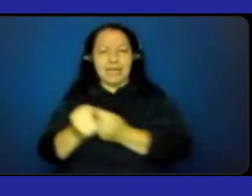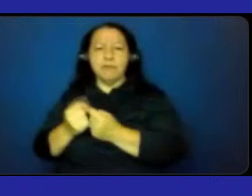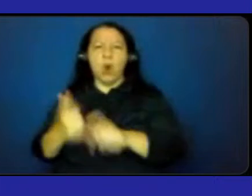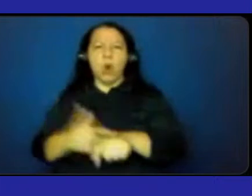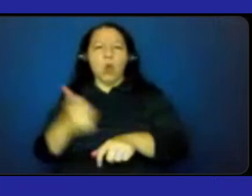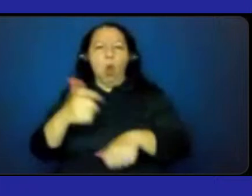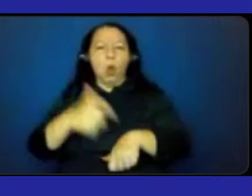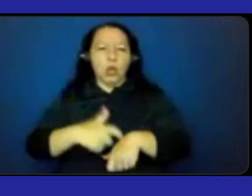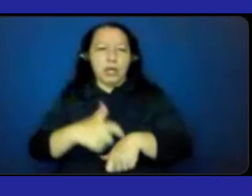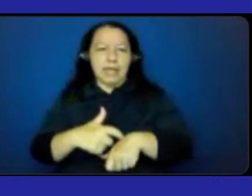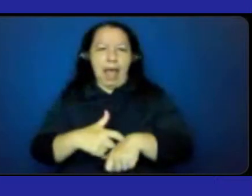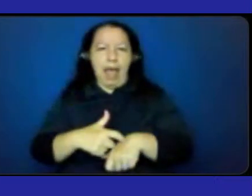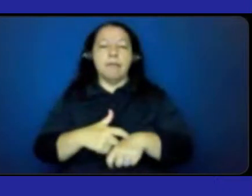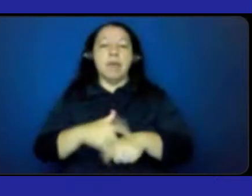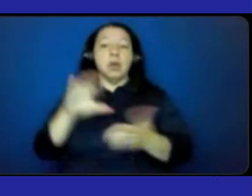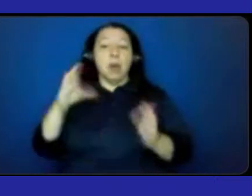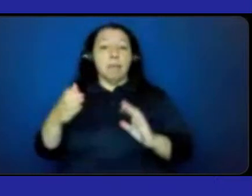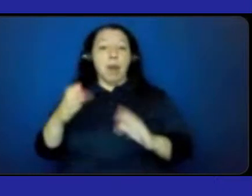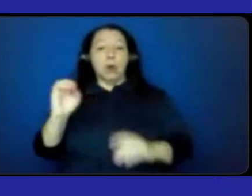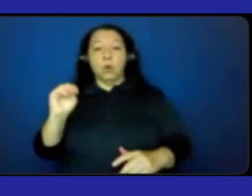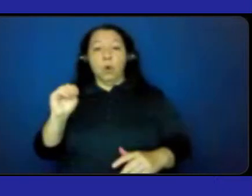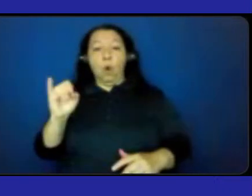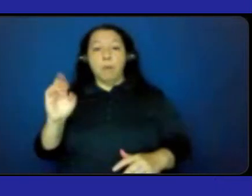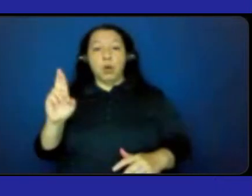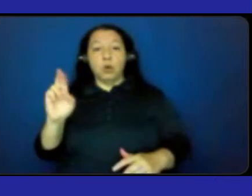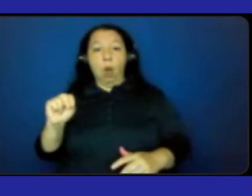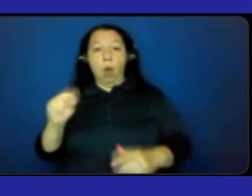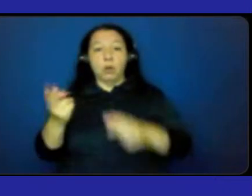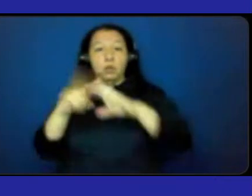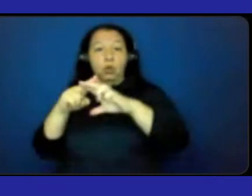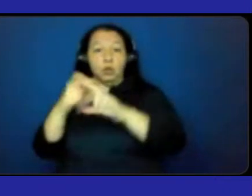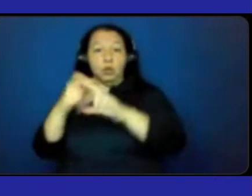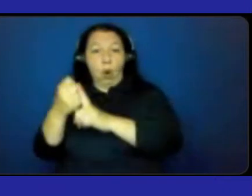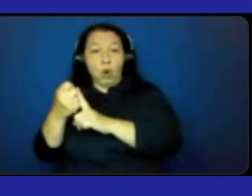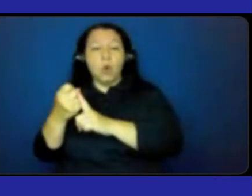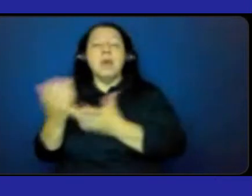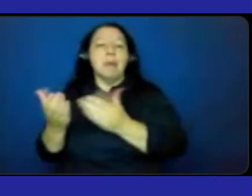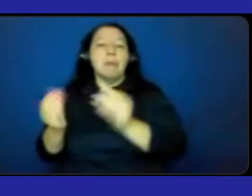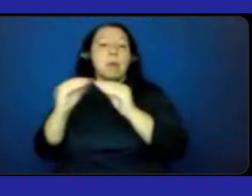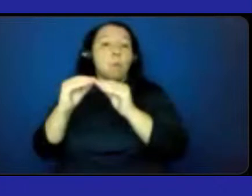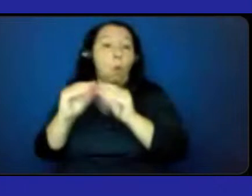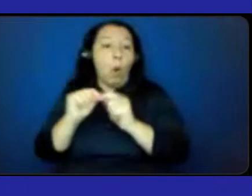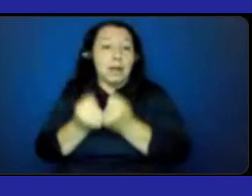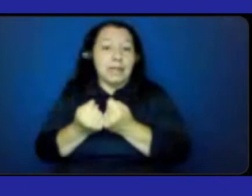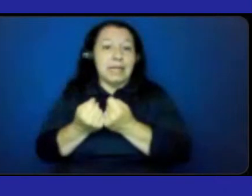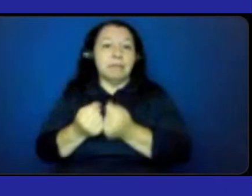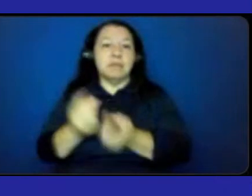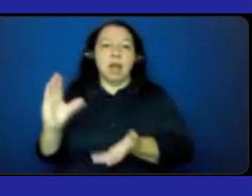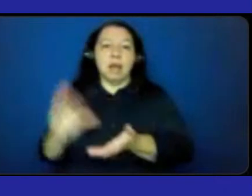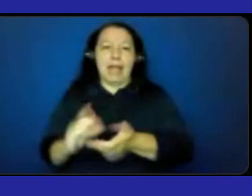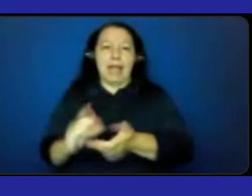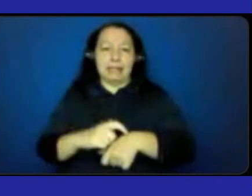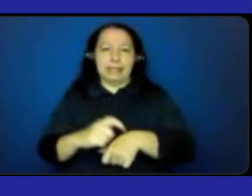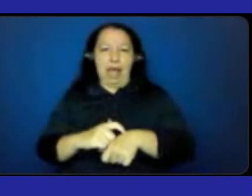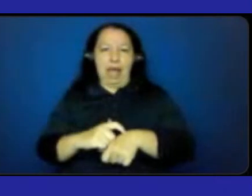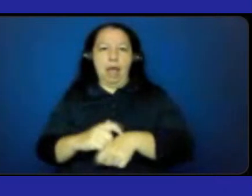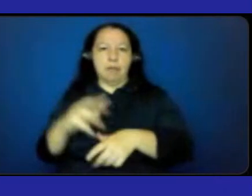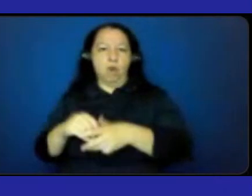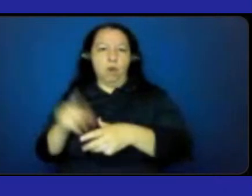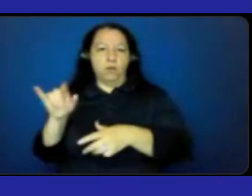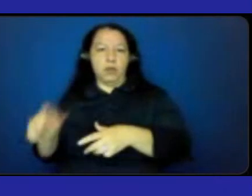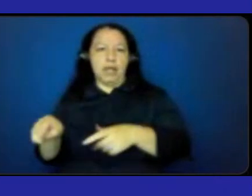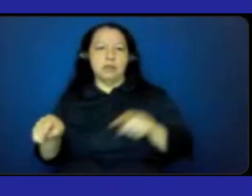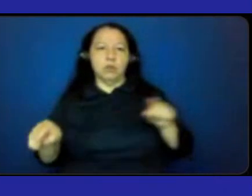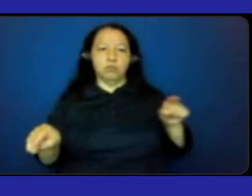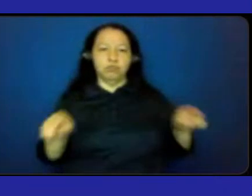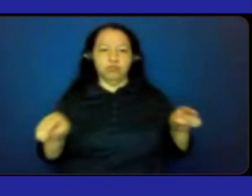an Omicron surge scenario, which might be a greater number of teams over a shorter period of time. And that would be